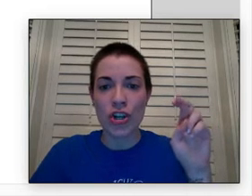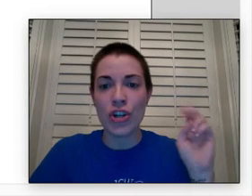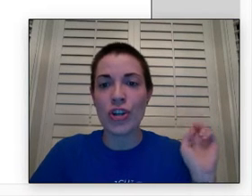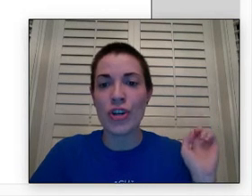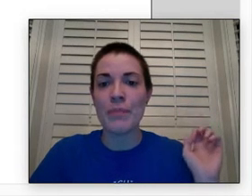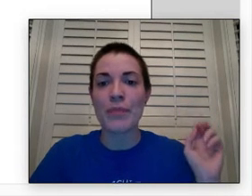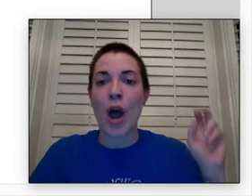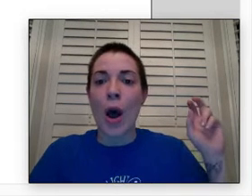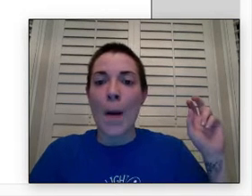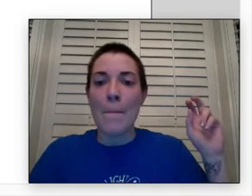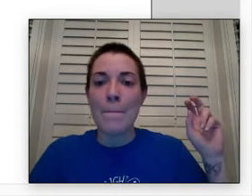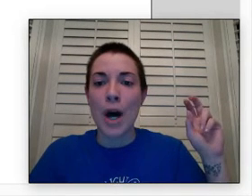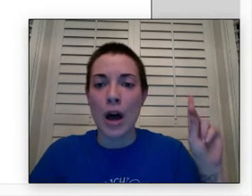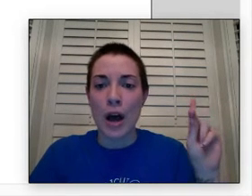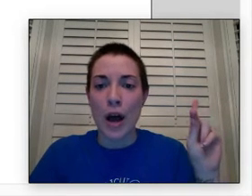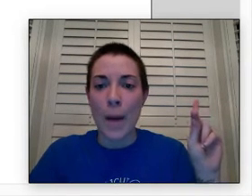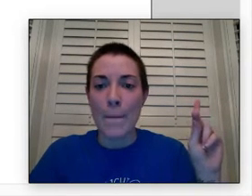r,